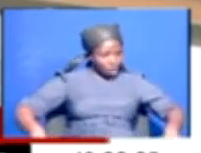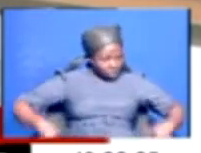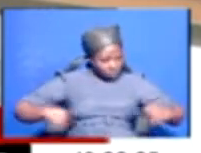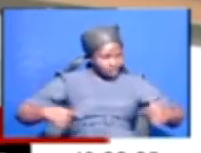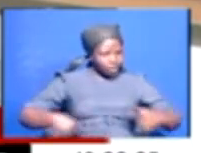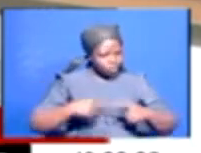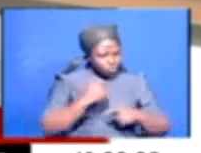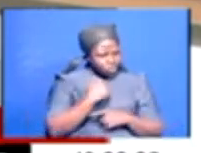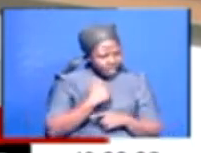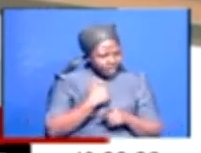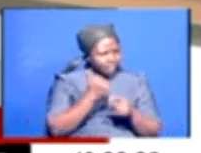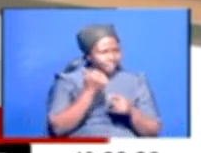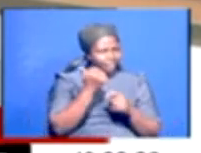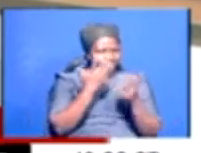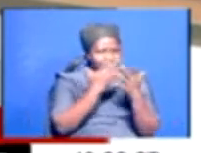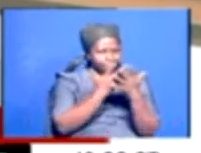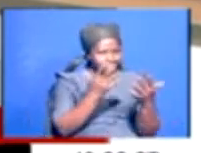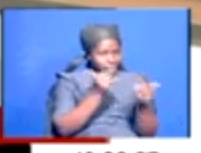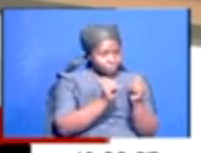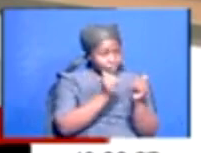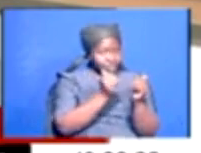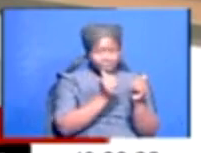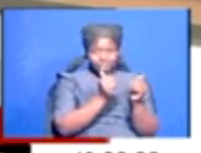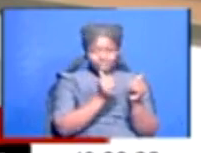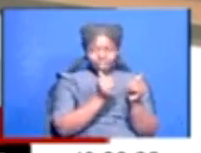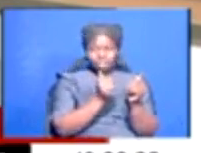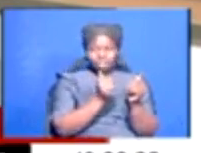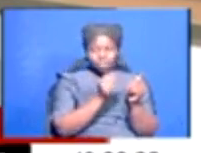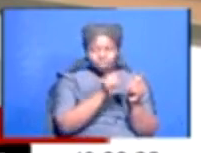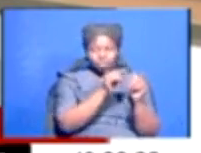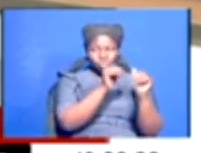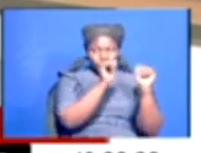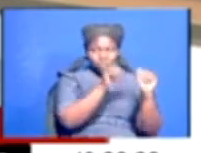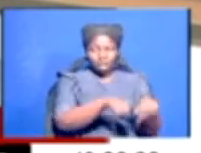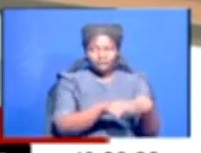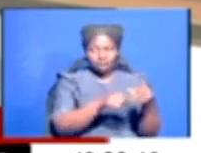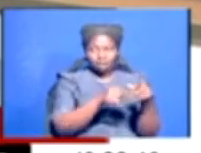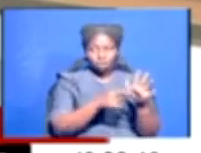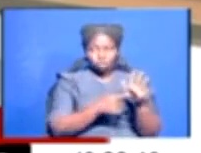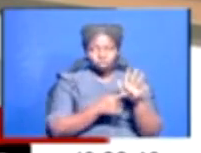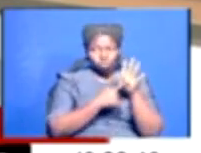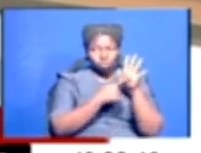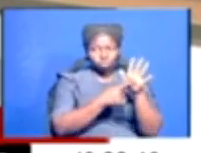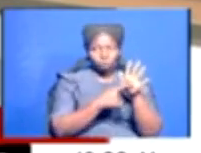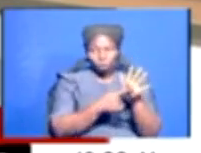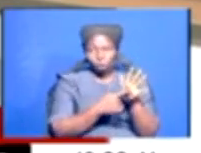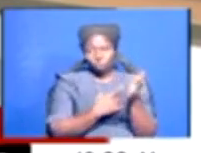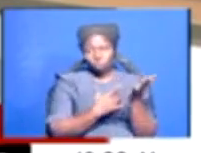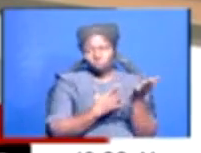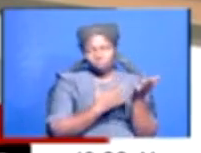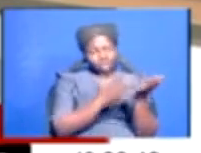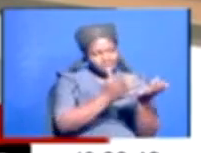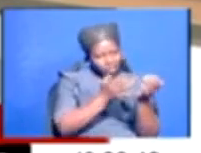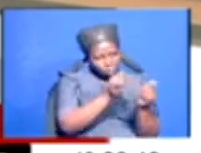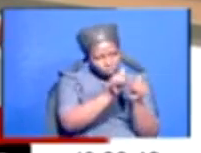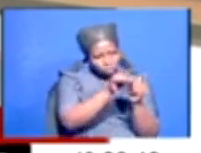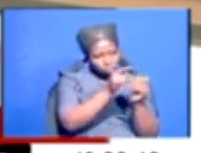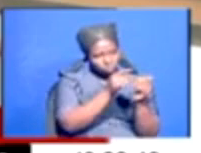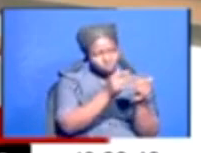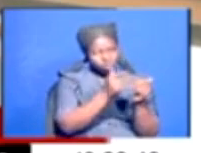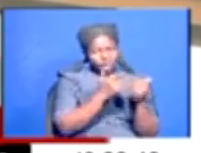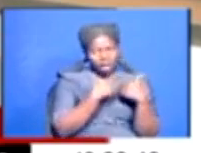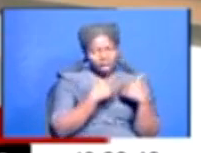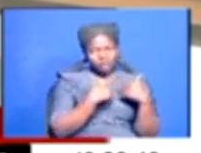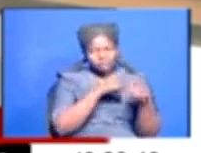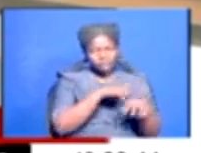equipment needs that, you know, you can articulate? Such that when you're in the competition mood, it works well